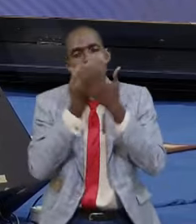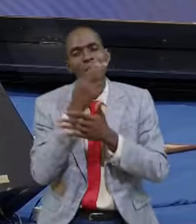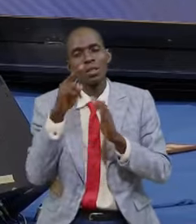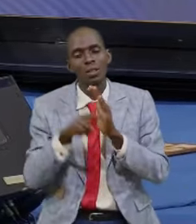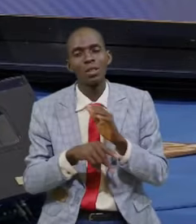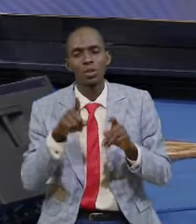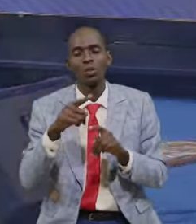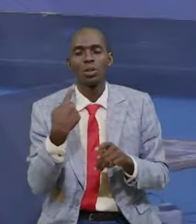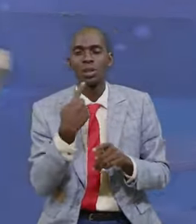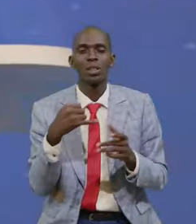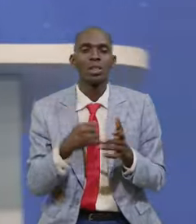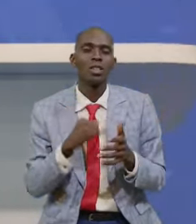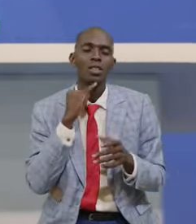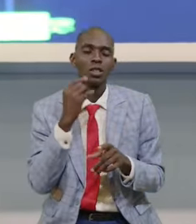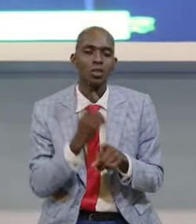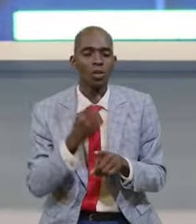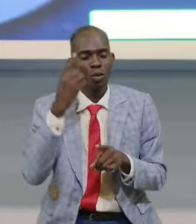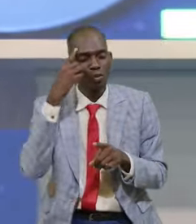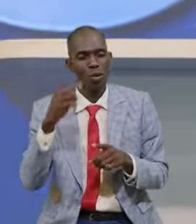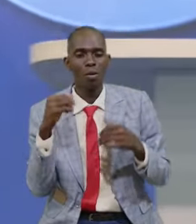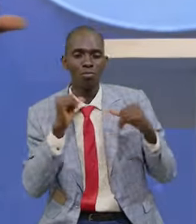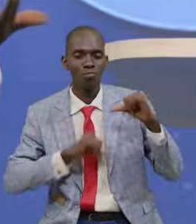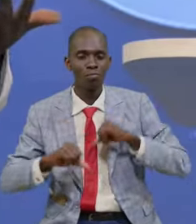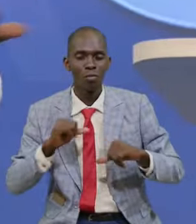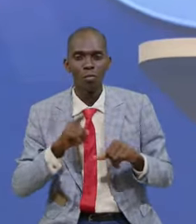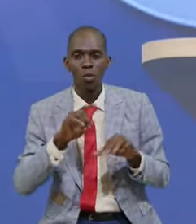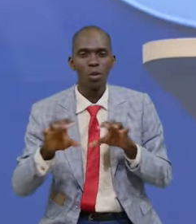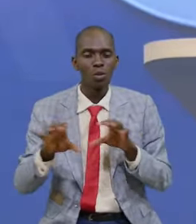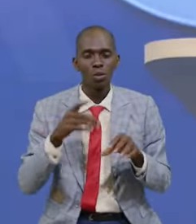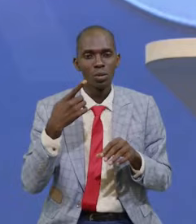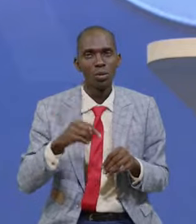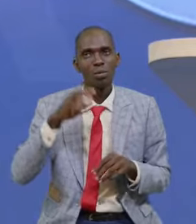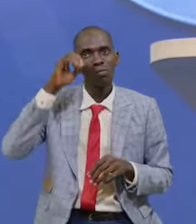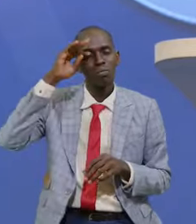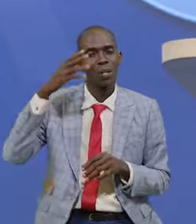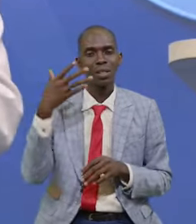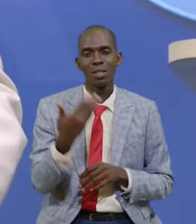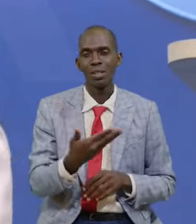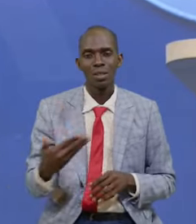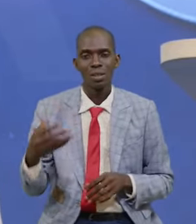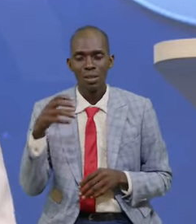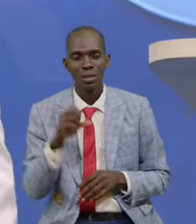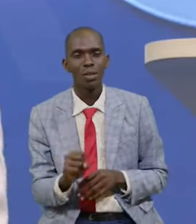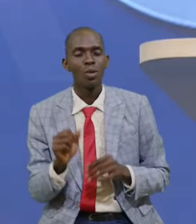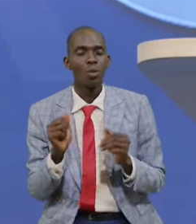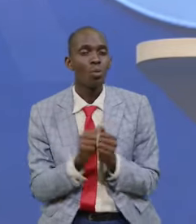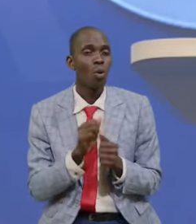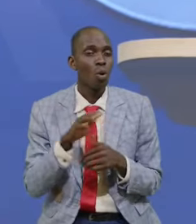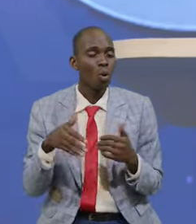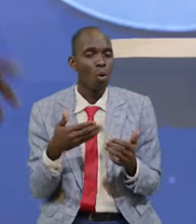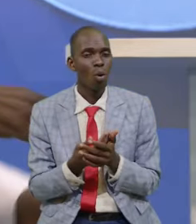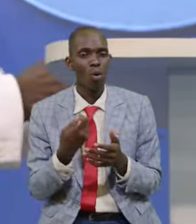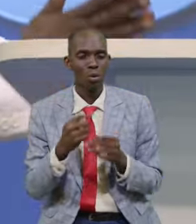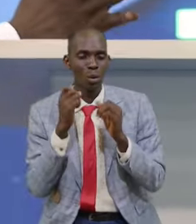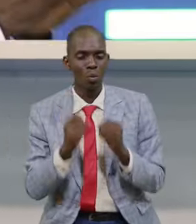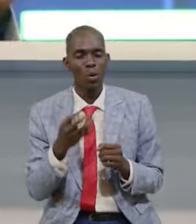do the masquerade and the involvement with all those powers of darkness. Now, anything